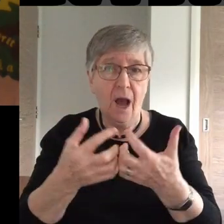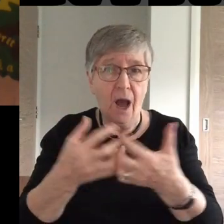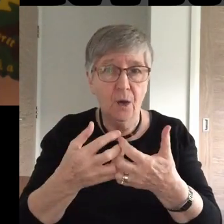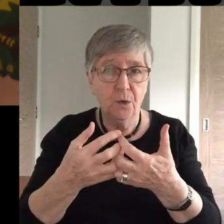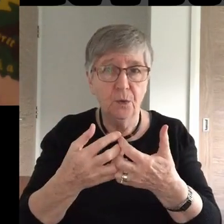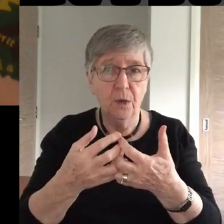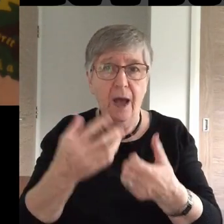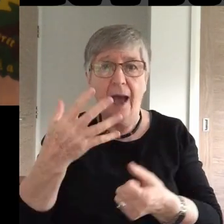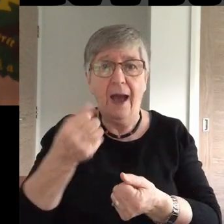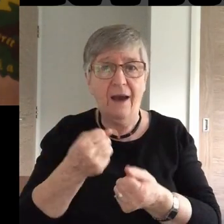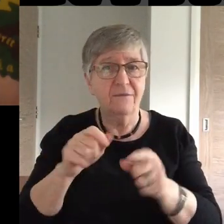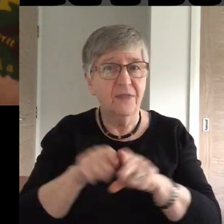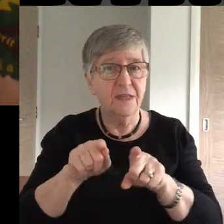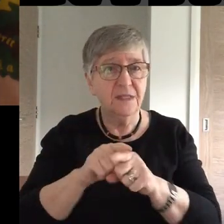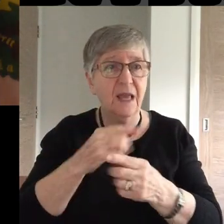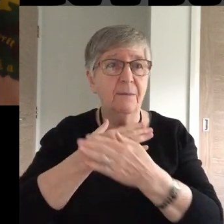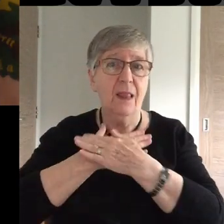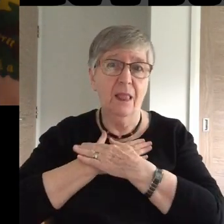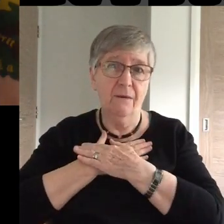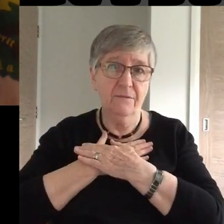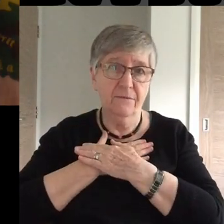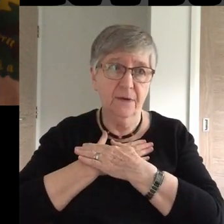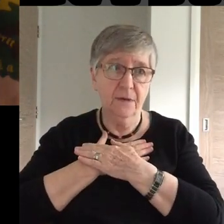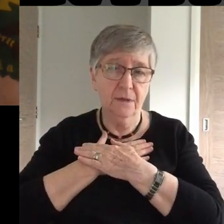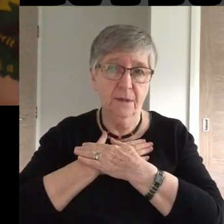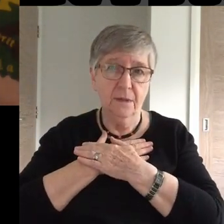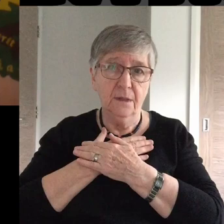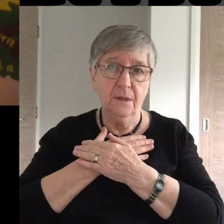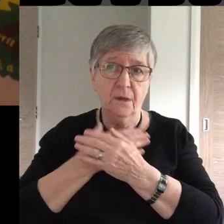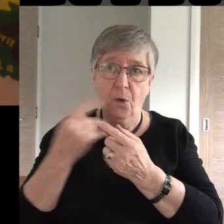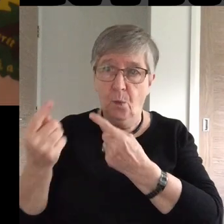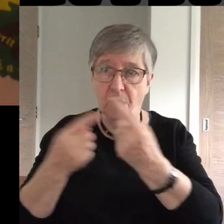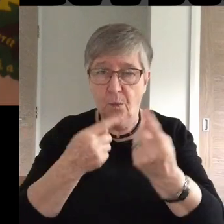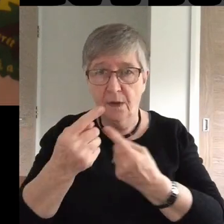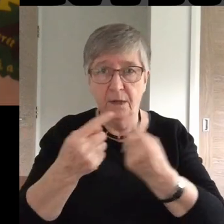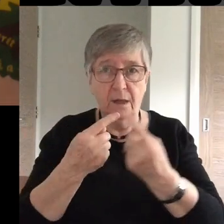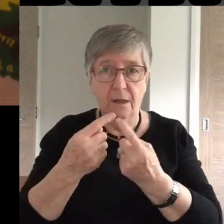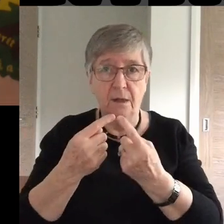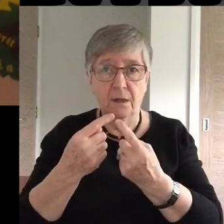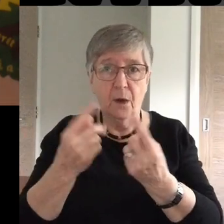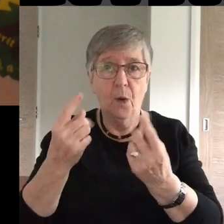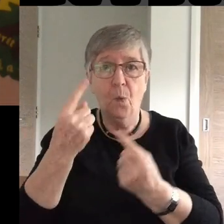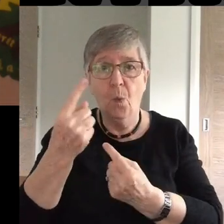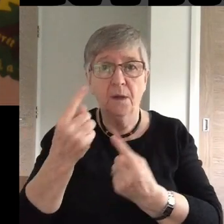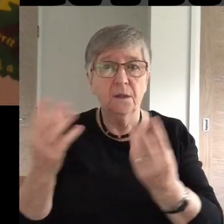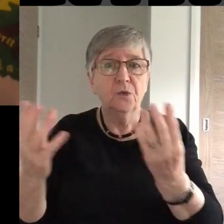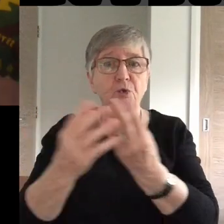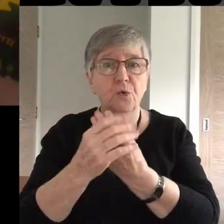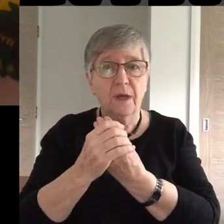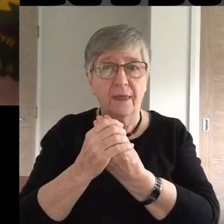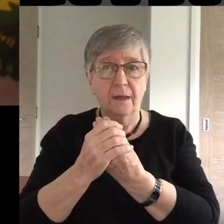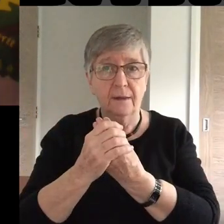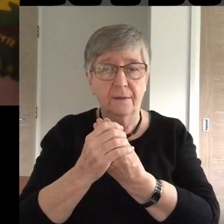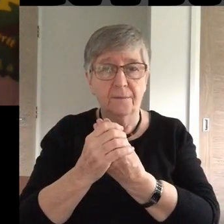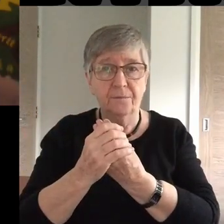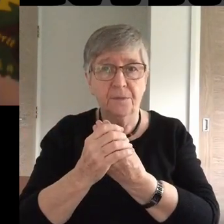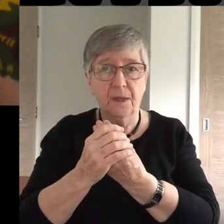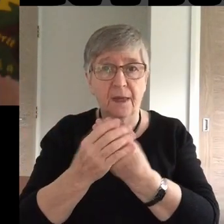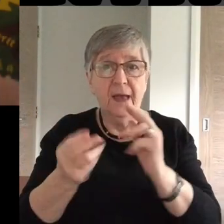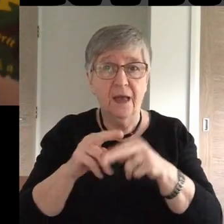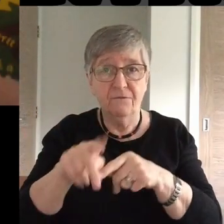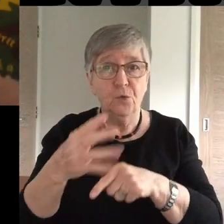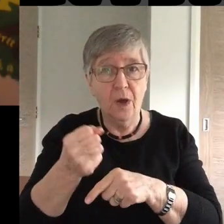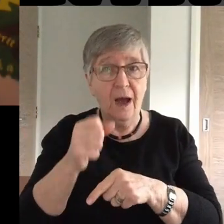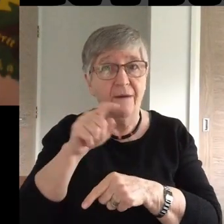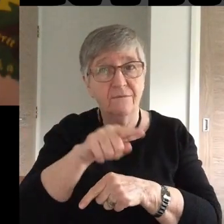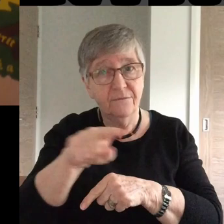like-minded, having the same love, being one in spirit and one of mind. So if you have these things, then you